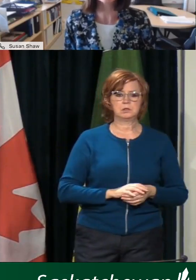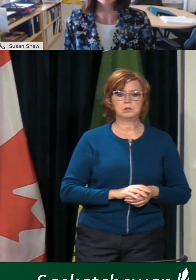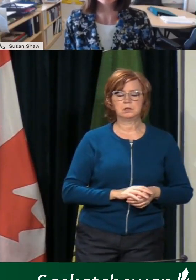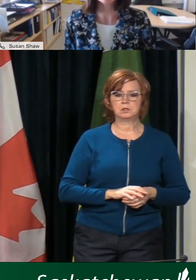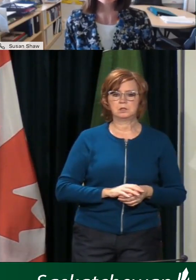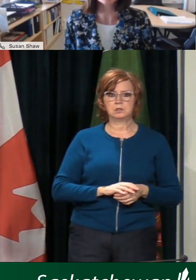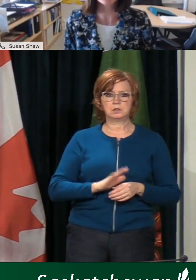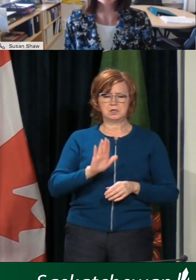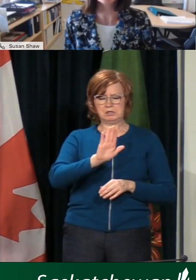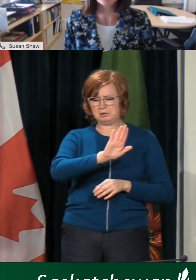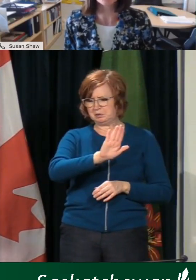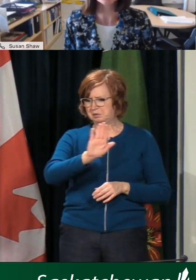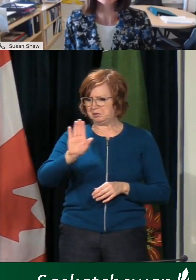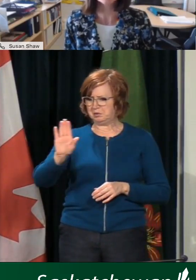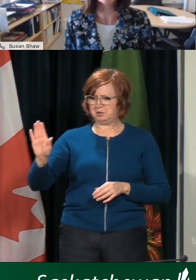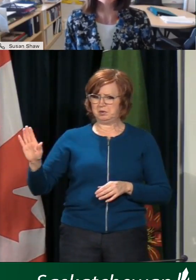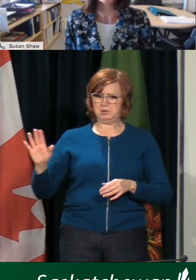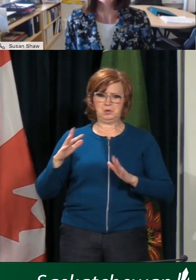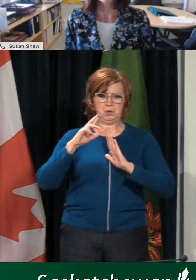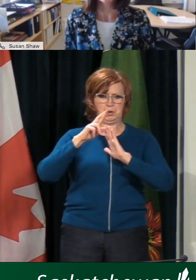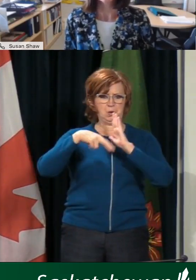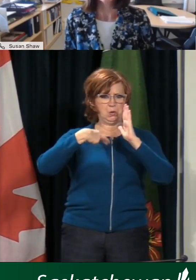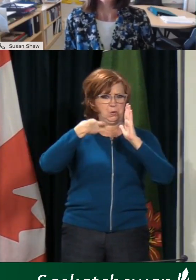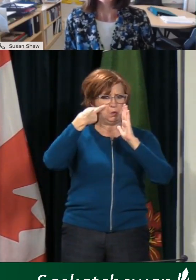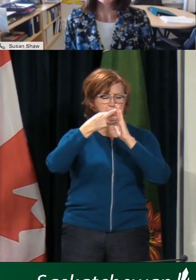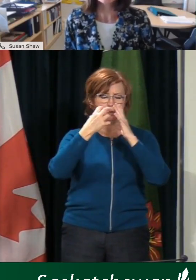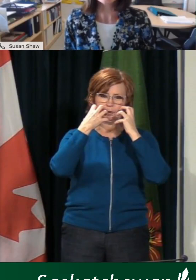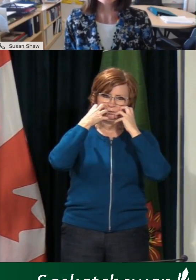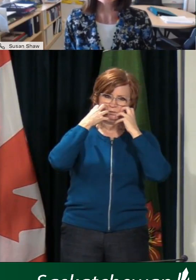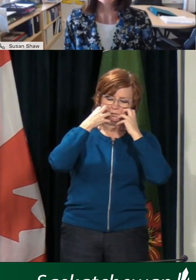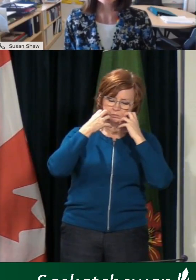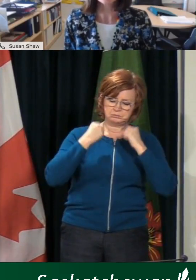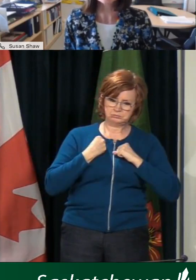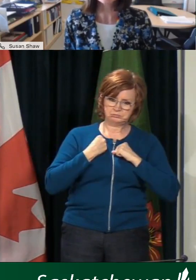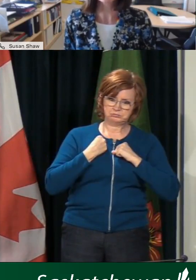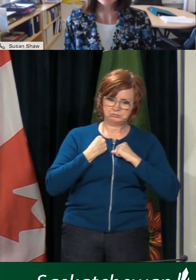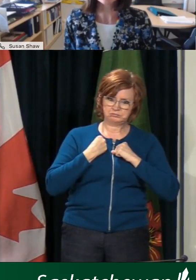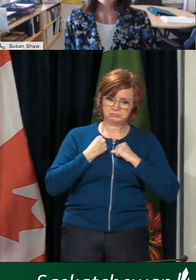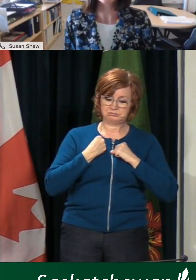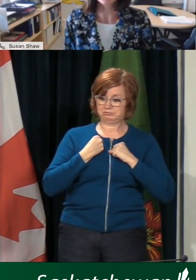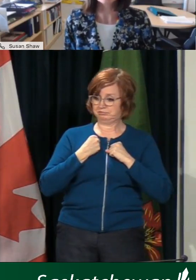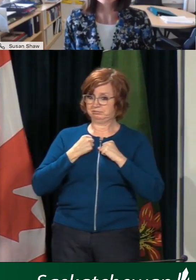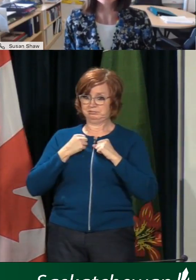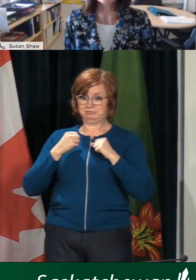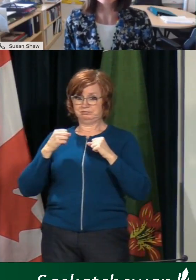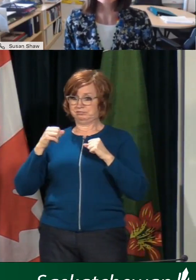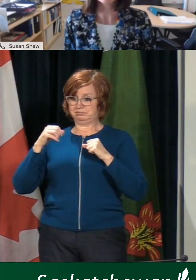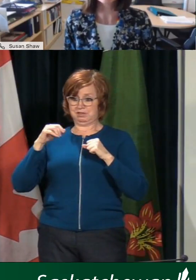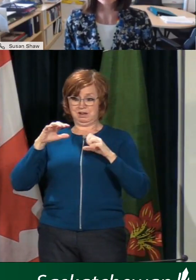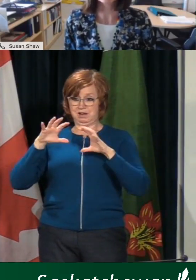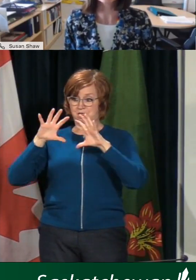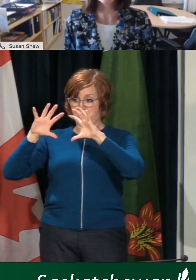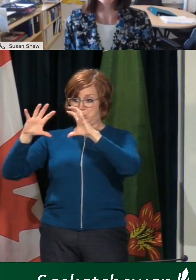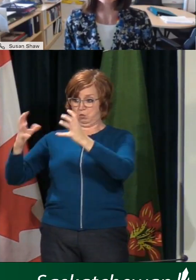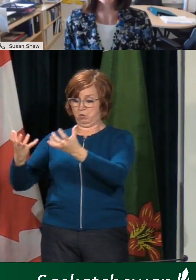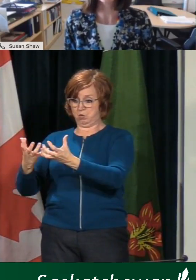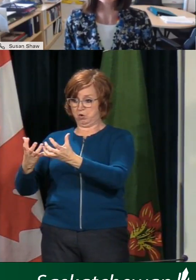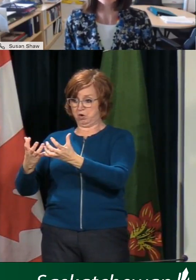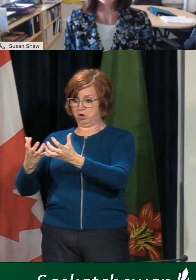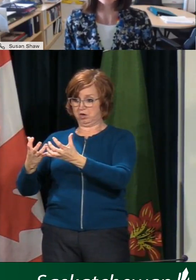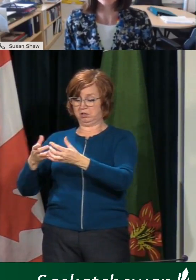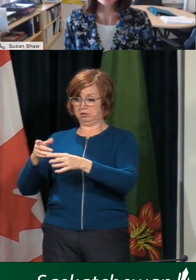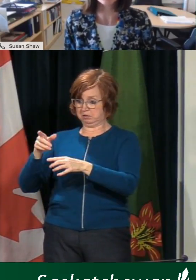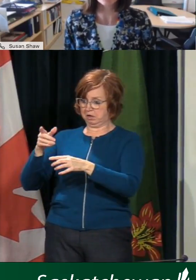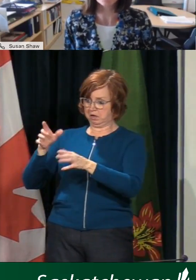this pandemic is so important. No health system in the world can flatten the curve on the growth of COVID-19